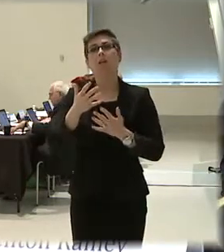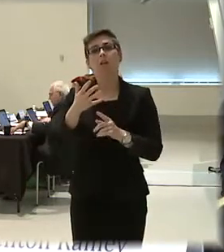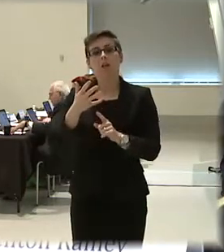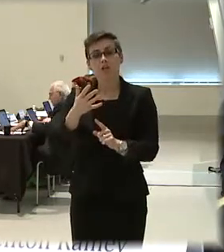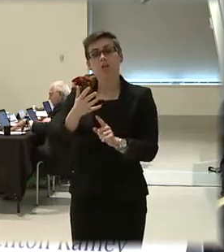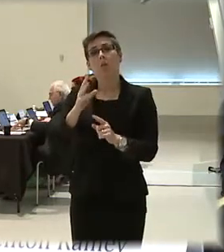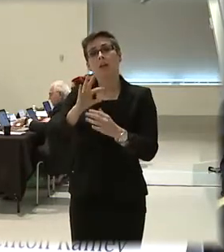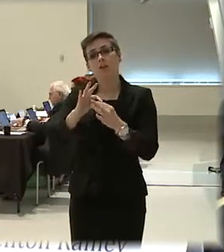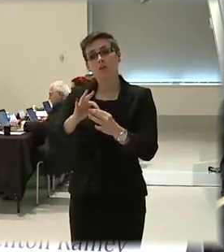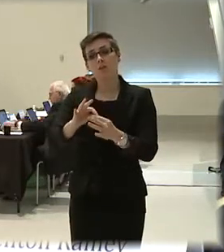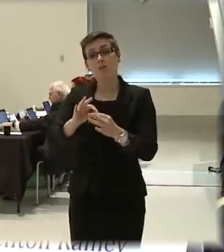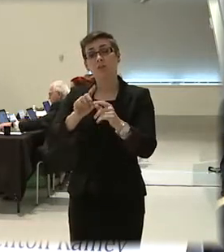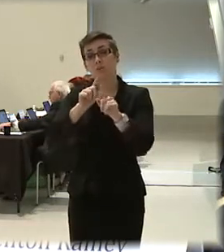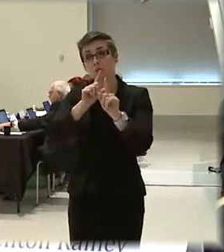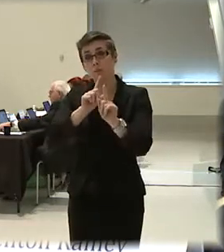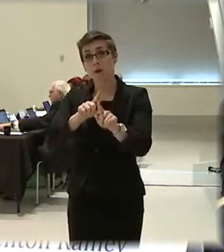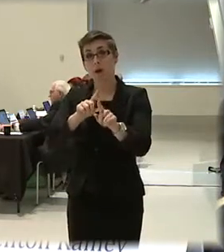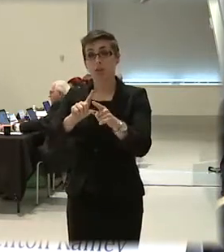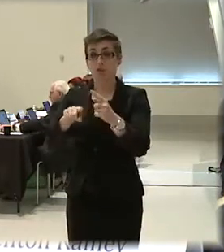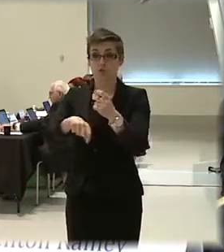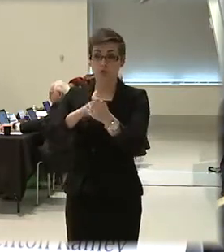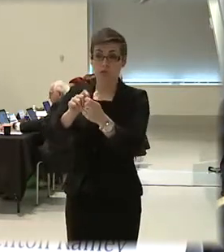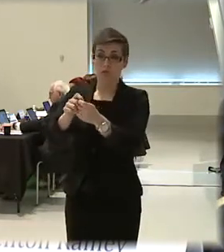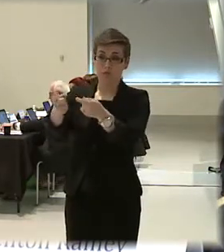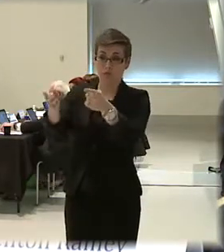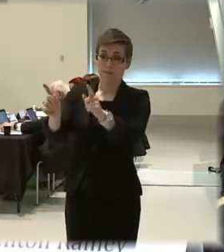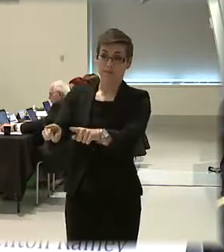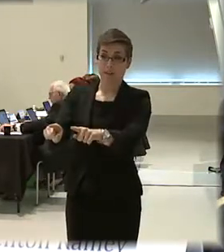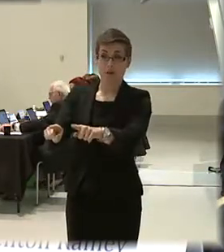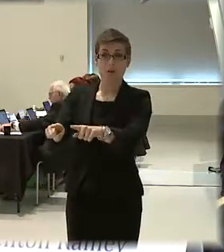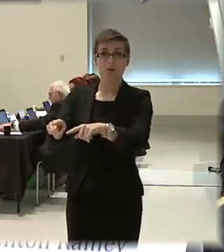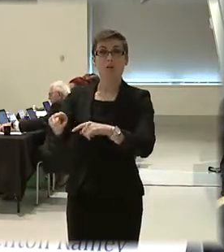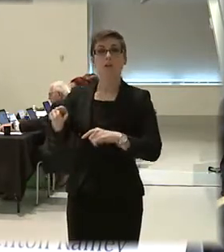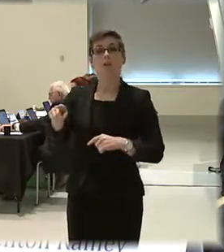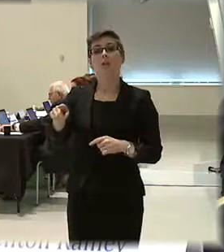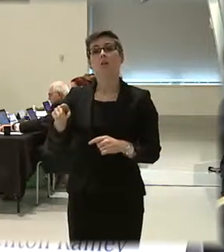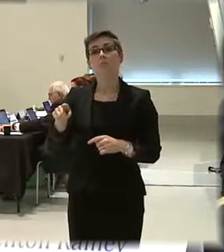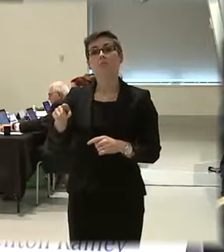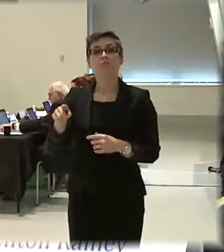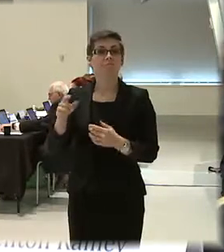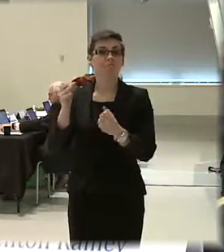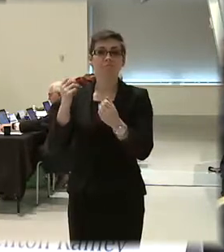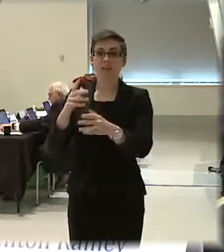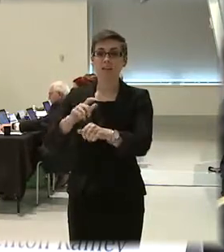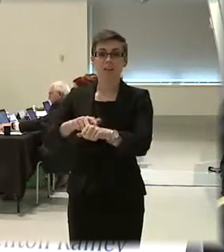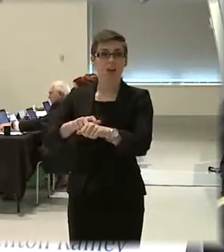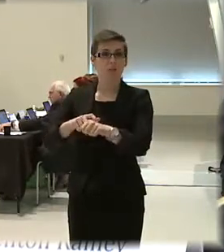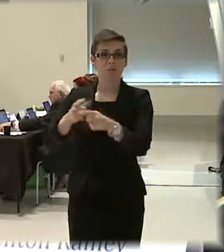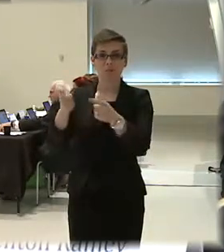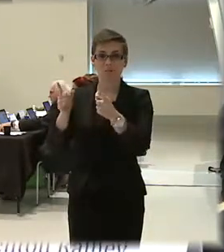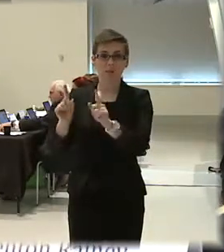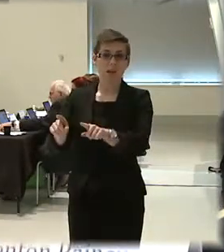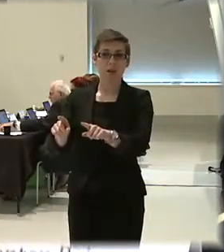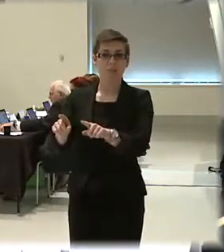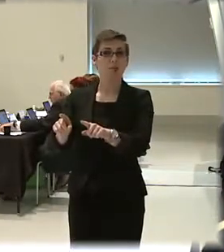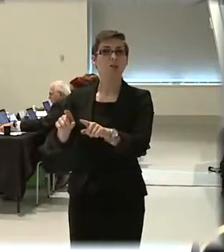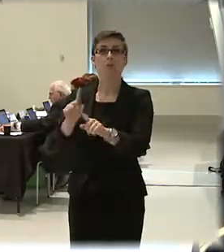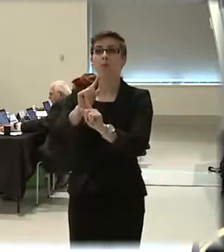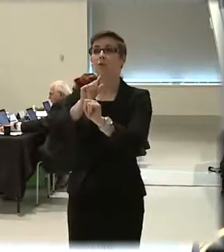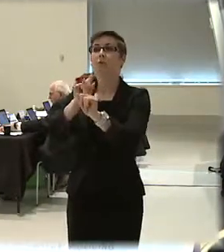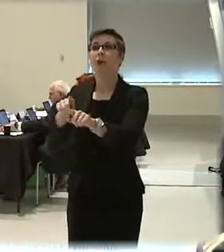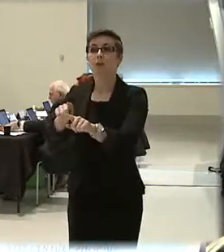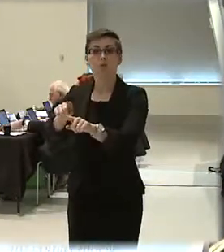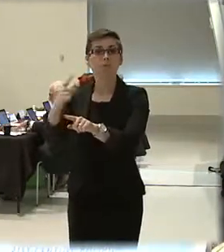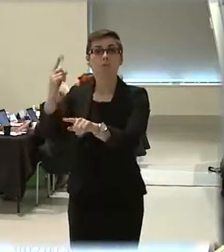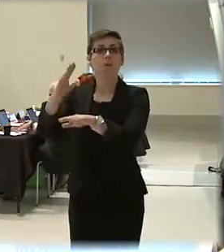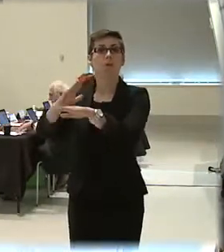in terms of responding to events, and in many cases, this scenario will occur when we respond to a call for service